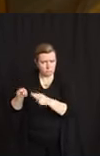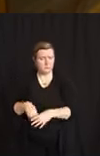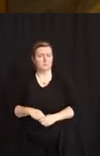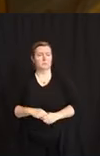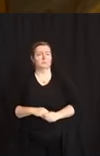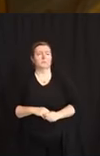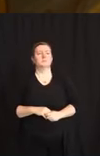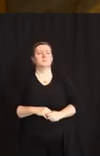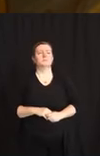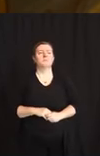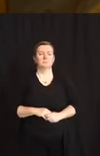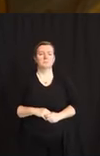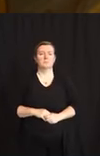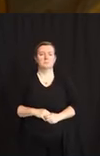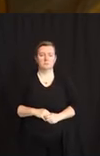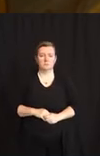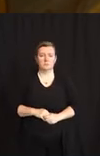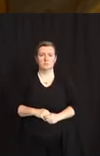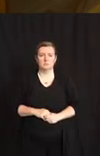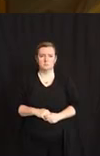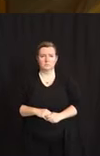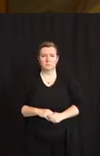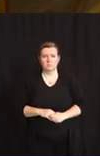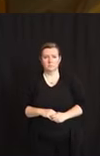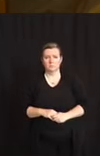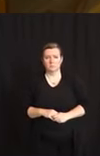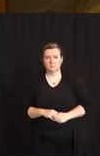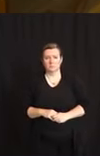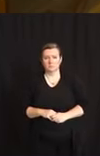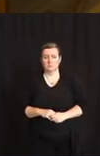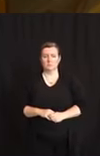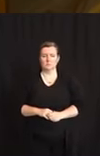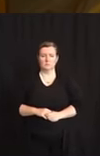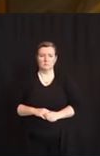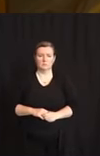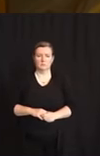us on their positive COVID-19 results,